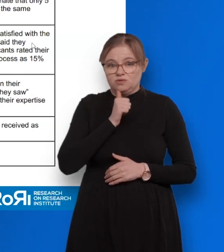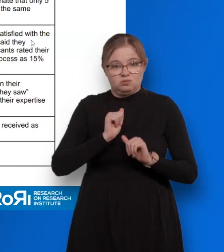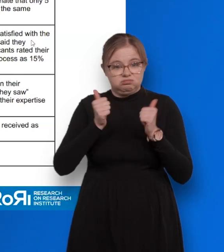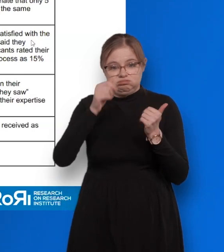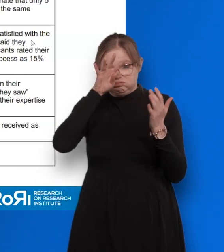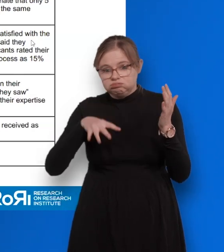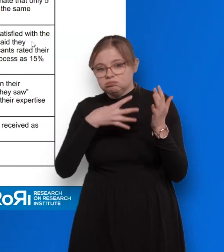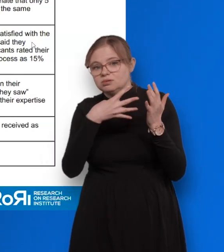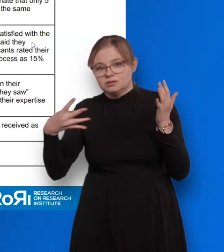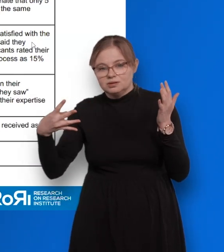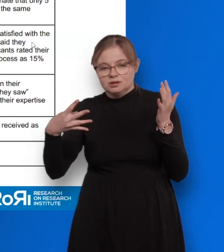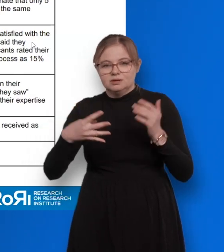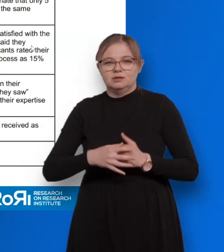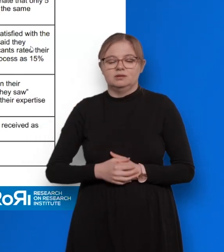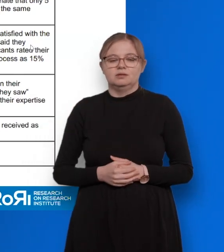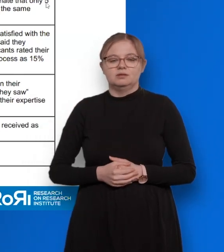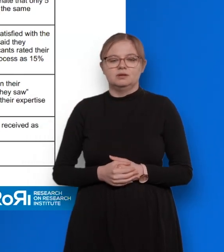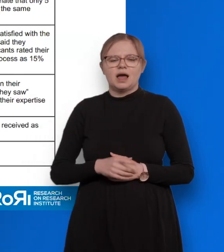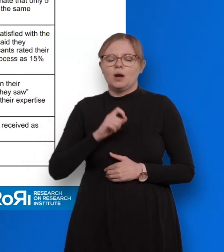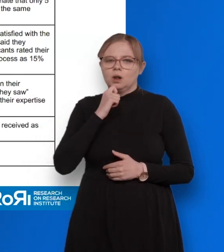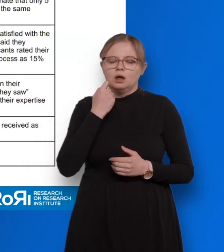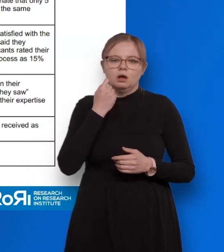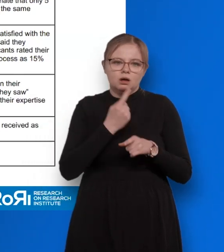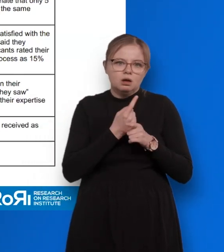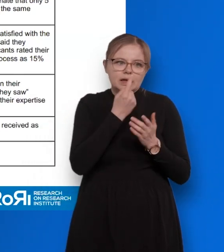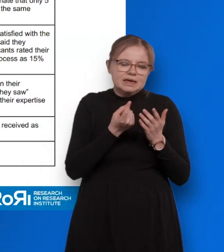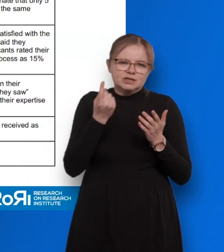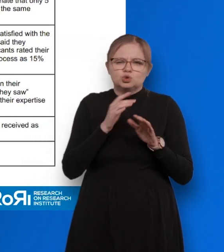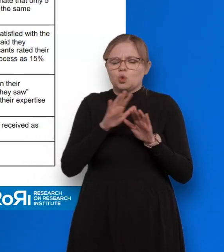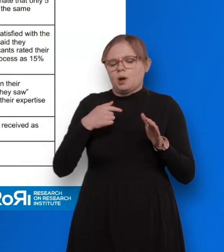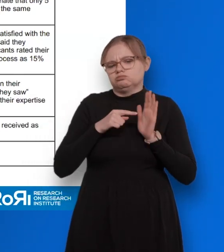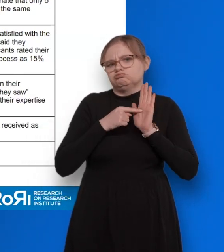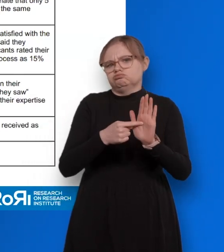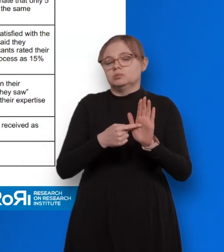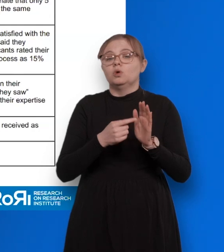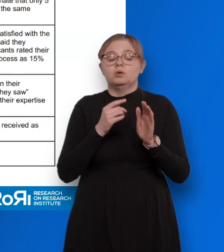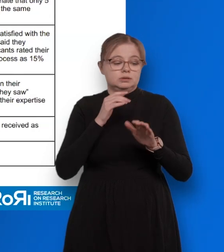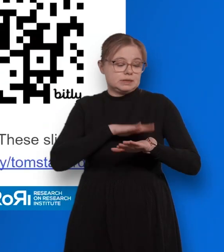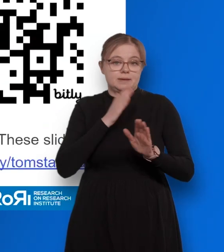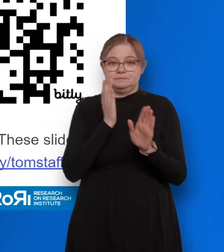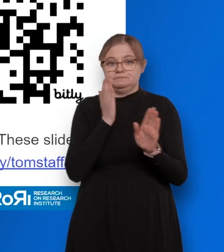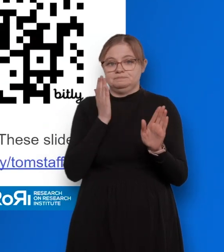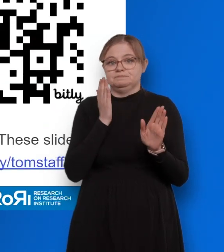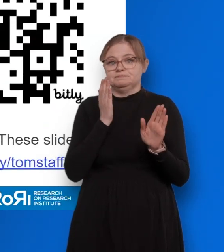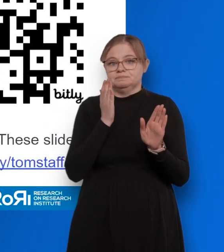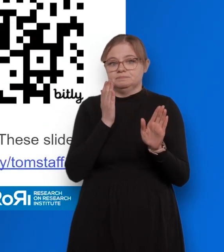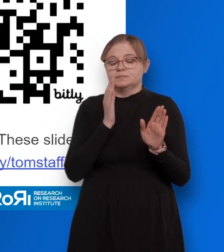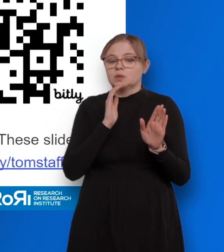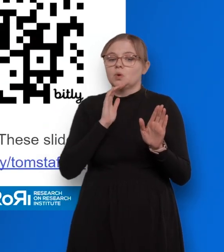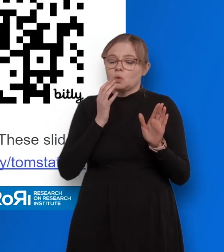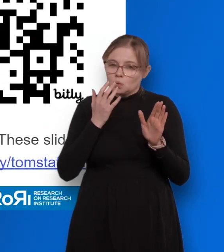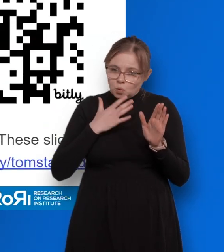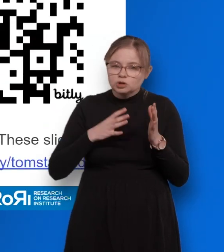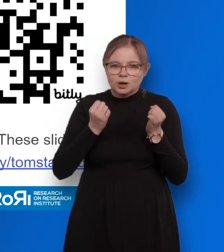really useful exercise, which will be kind of a flash up there I'm not going to talk through. So I'm at my time. I want to